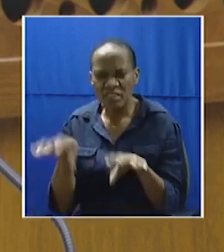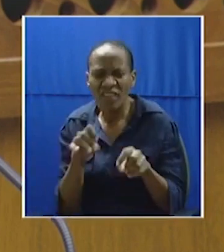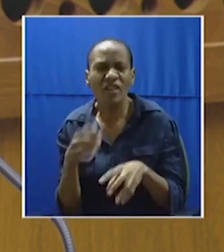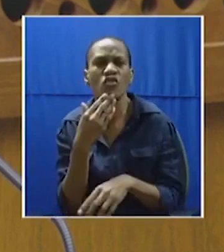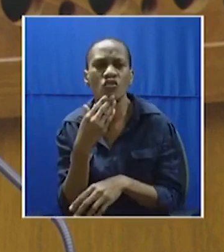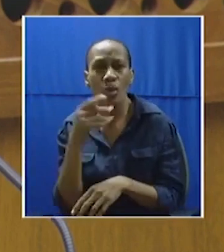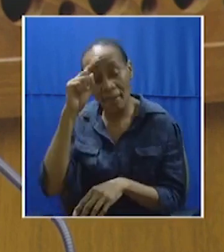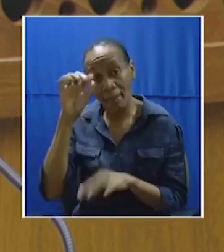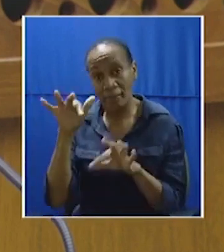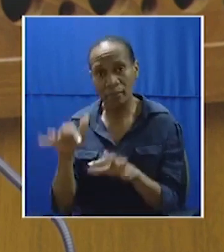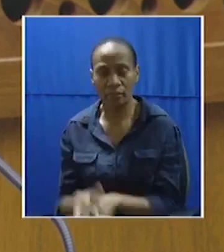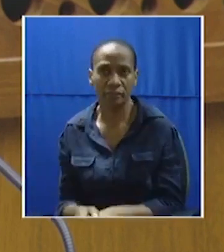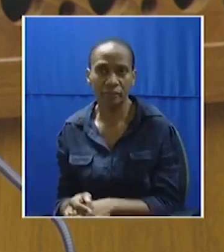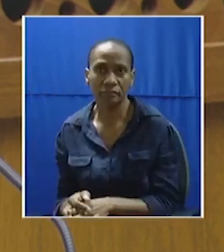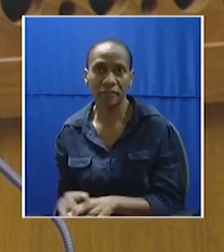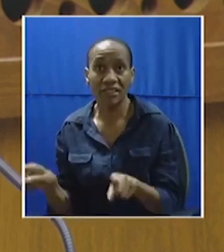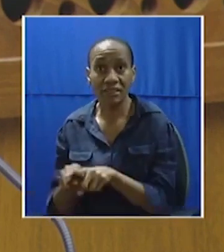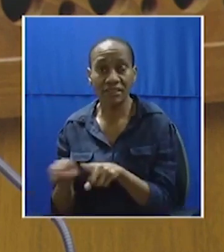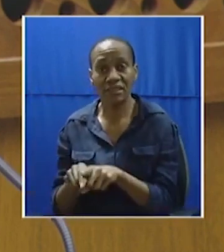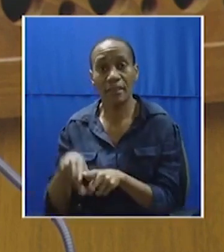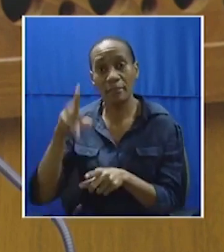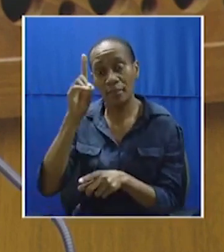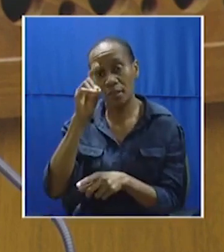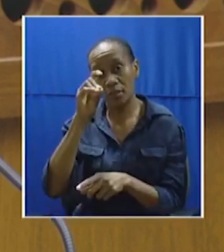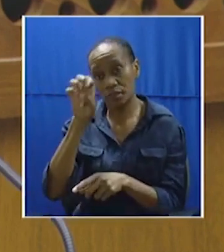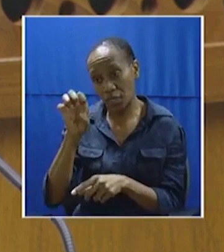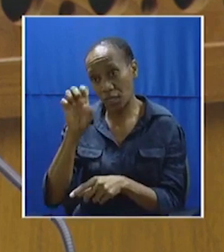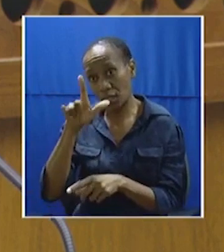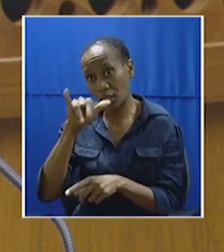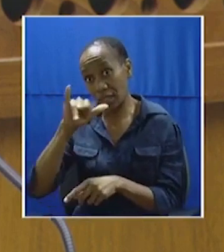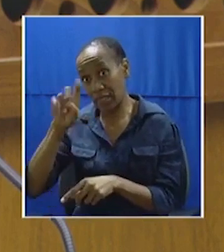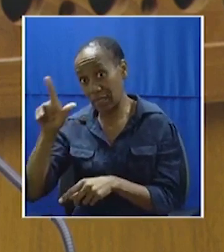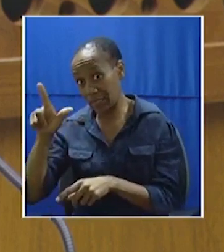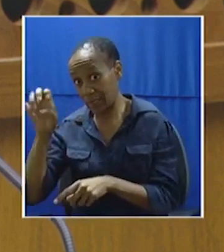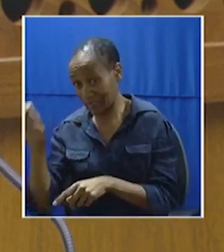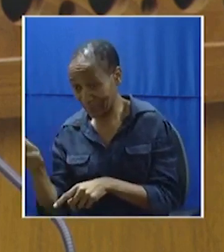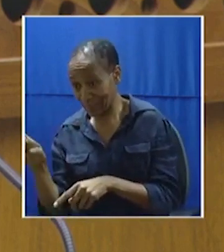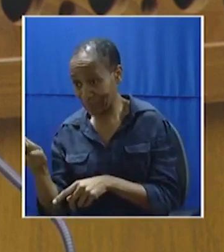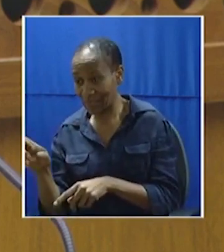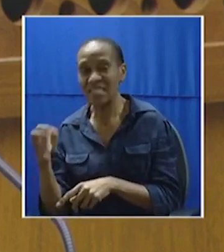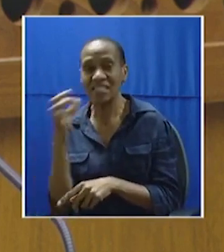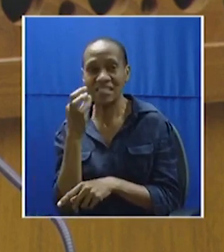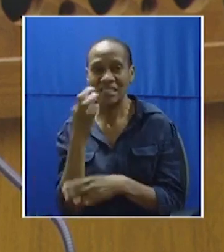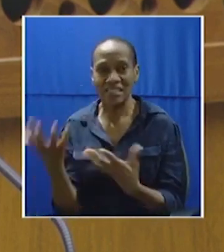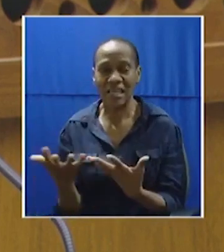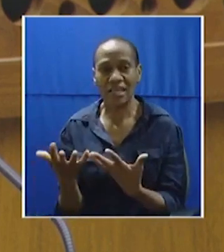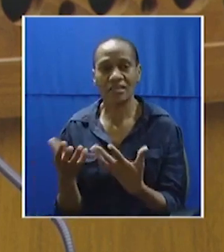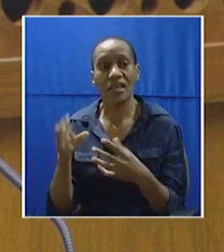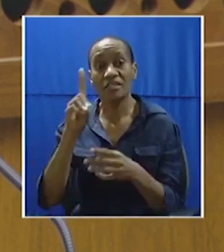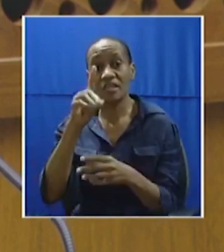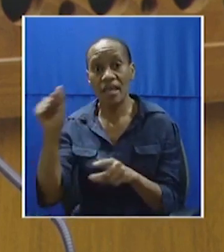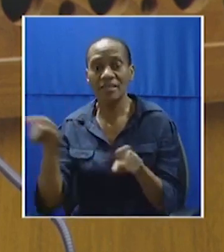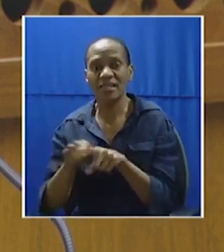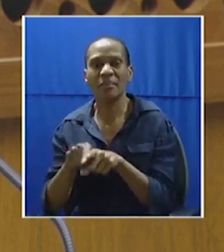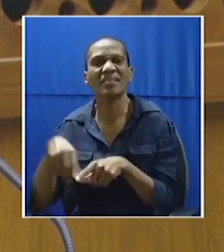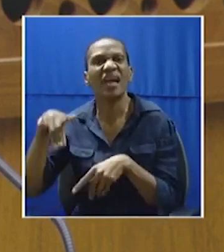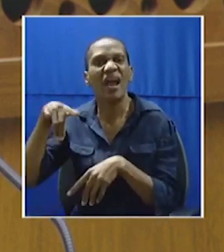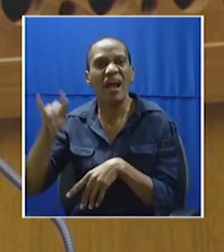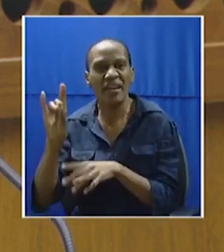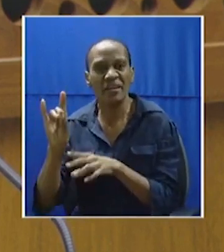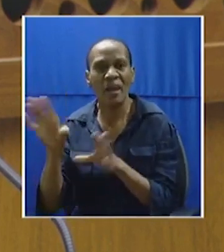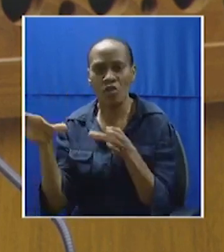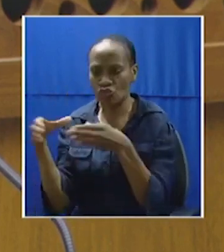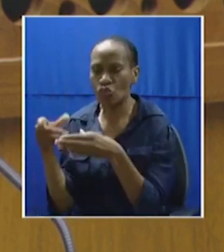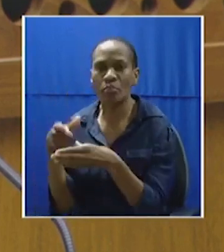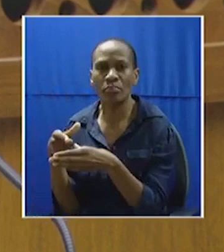latest victim, Patricia Delis, who likened the DA to Animal Farm, where the white race